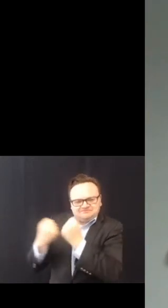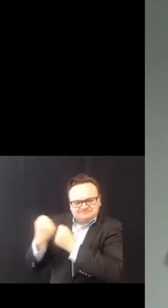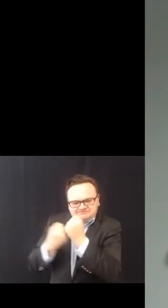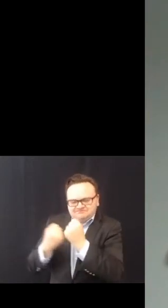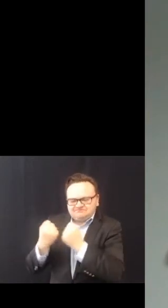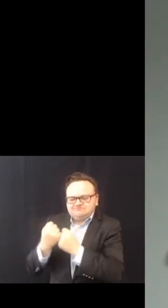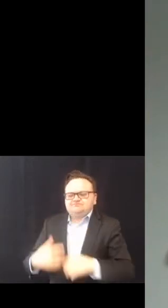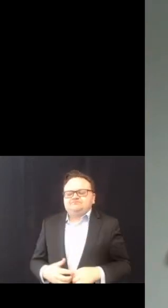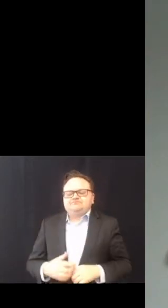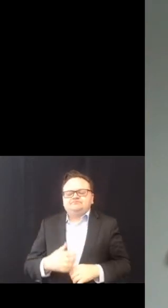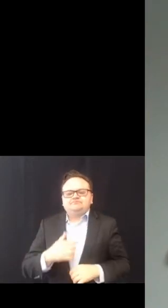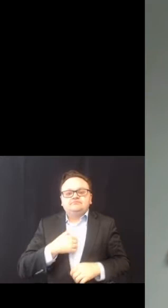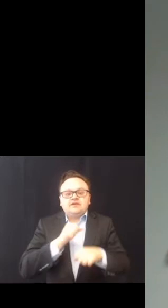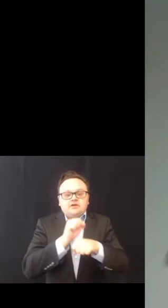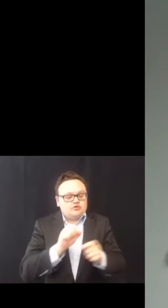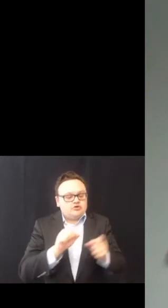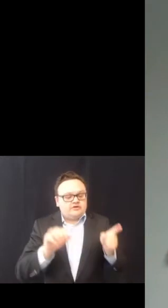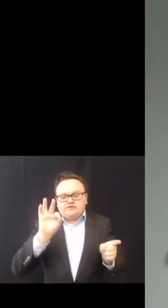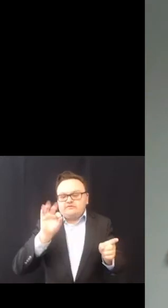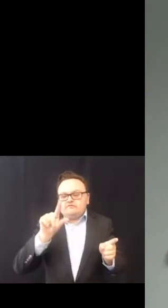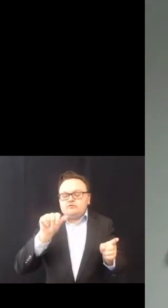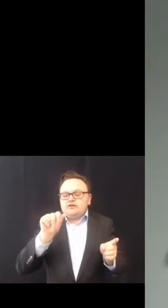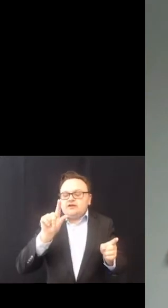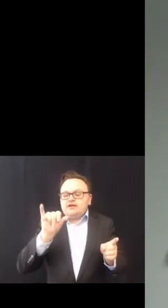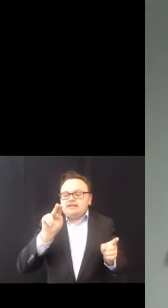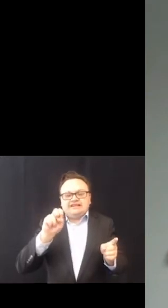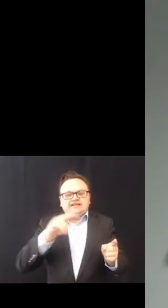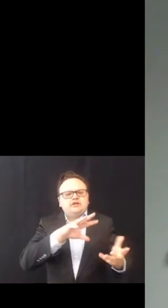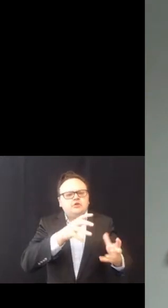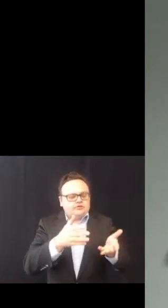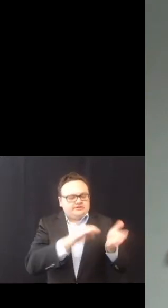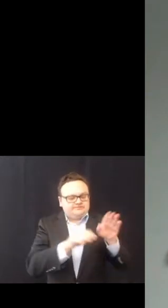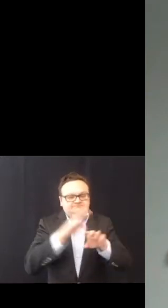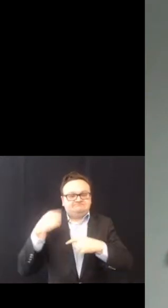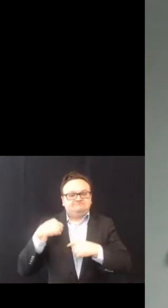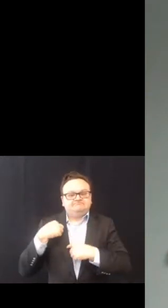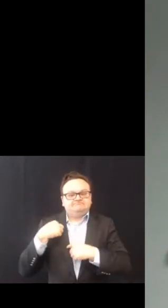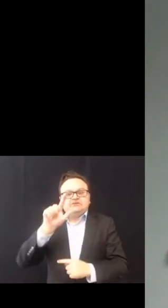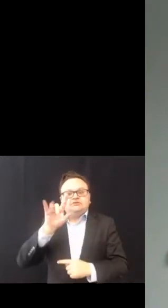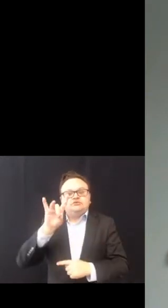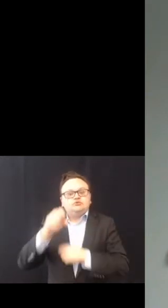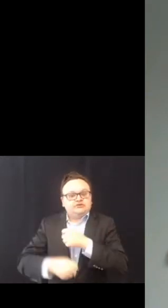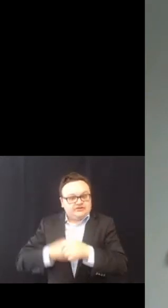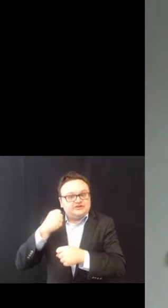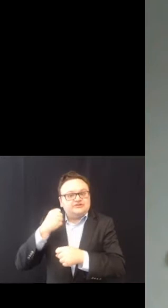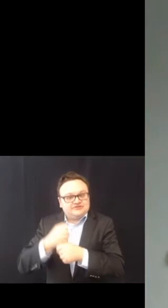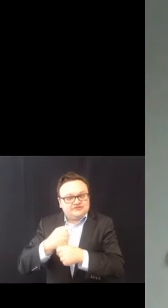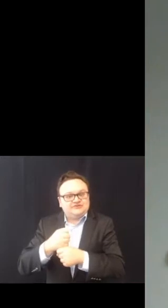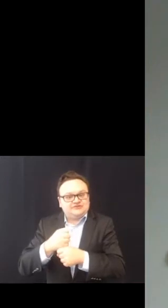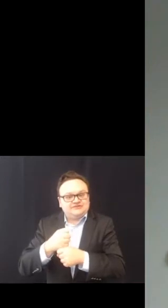working at Florida Linen for 28 years. I think I am the